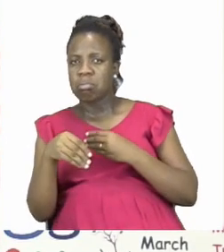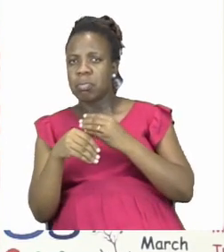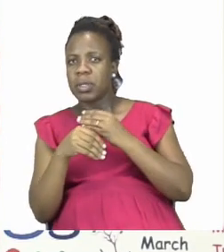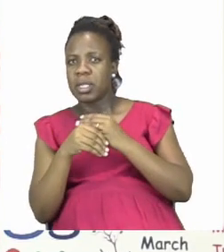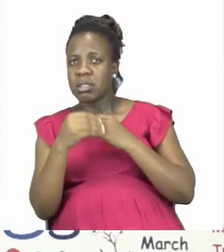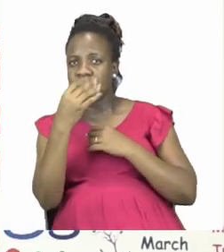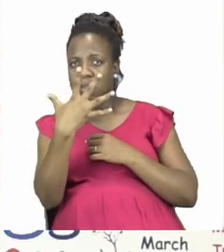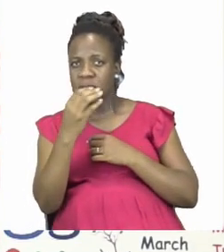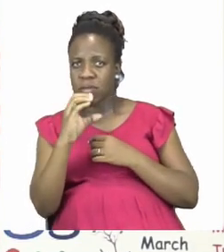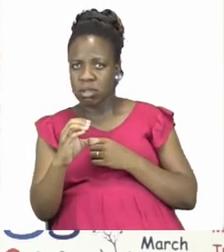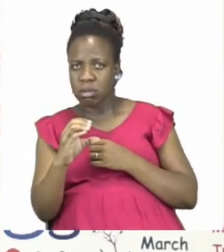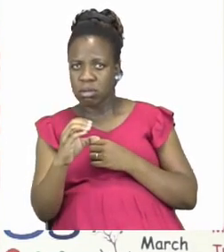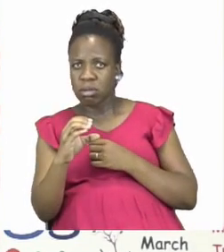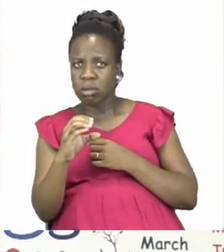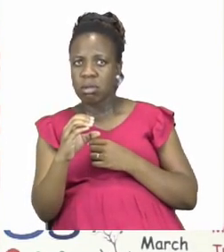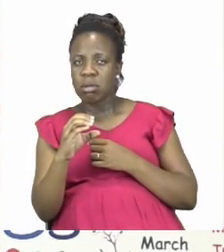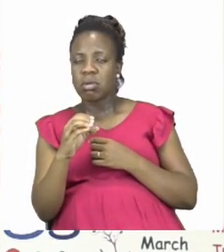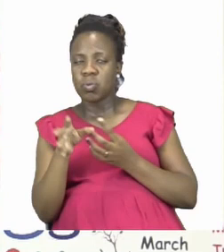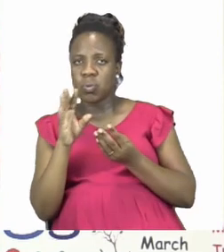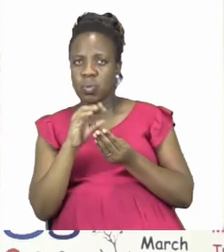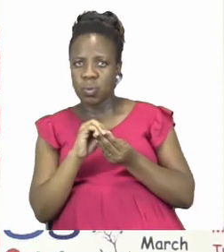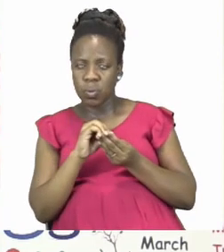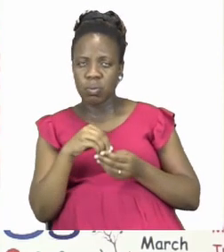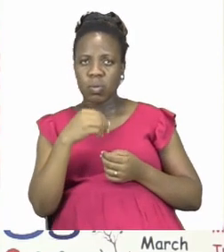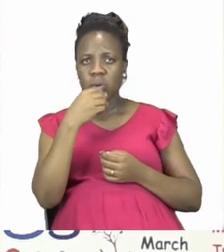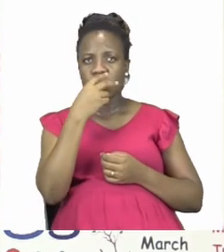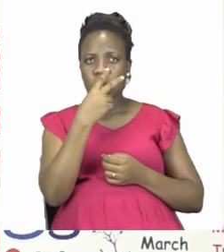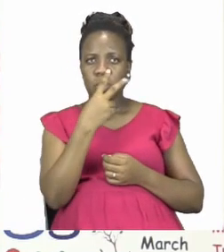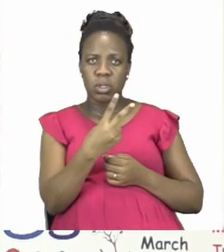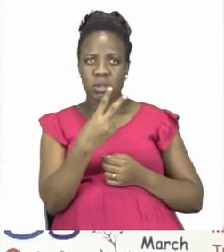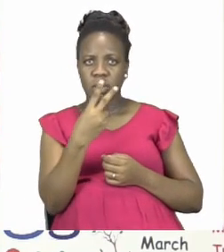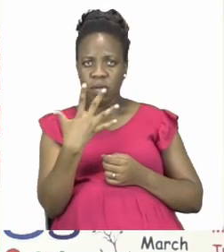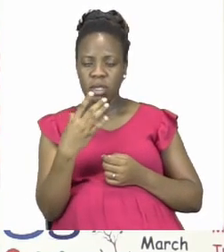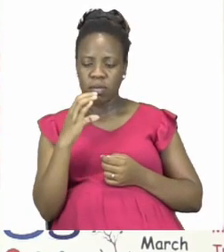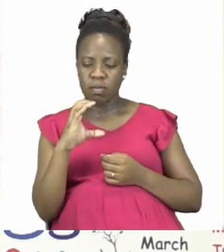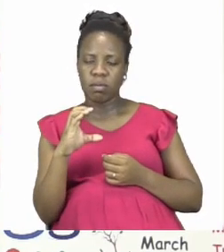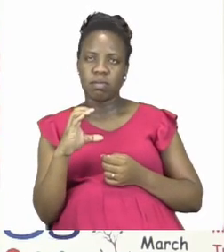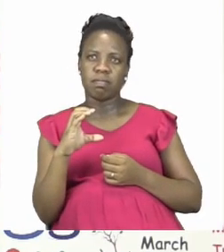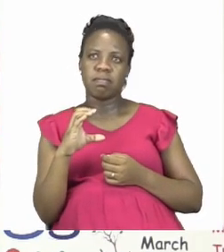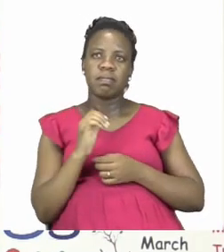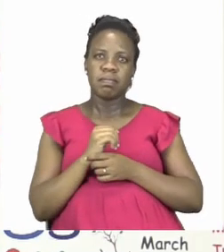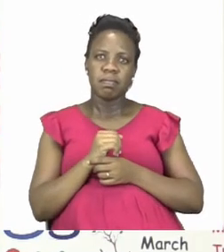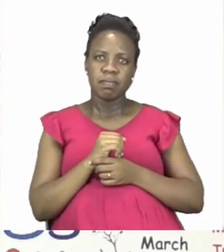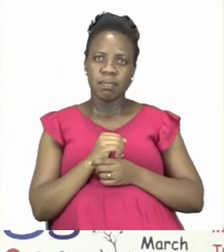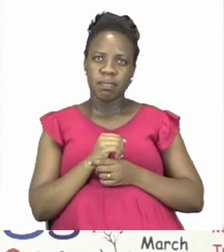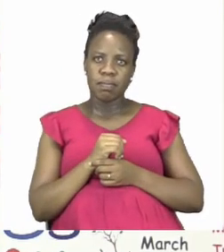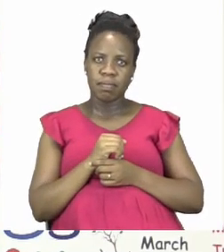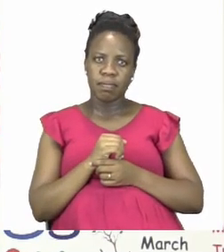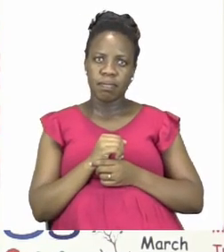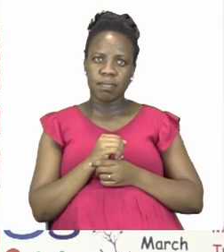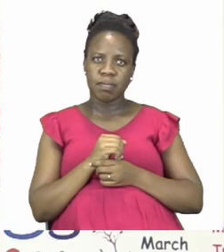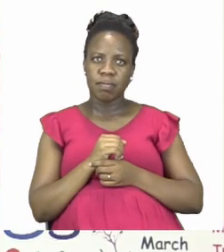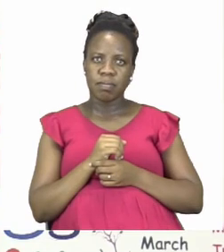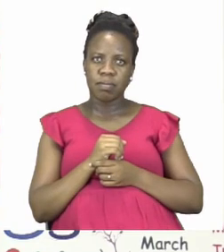plus 5, that gives us 25 cents. And this is how you have to go about to fill